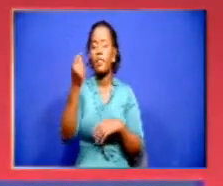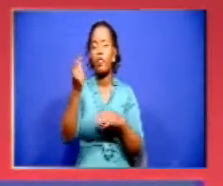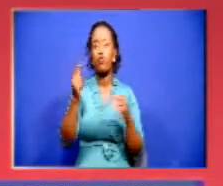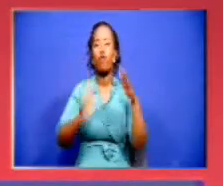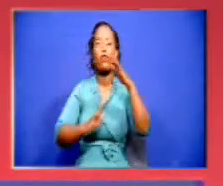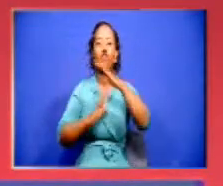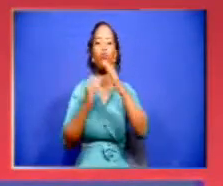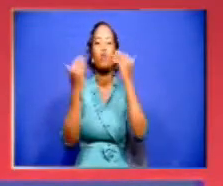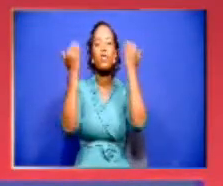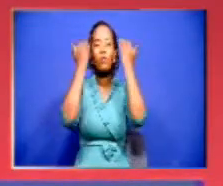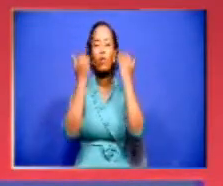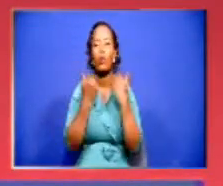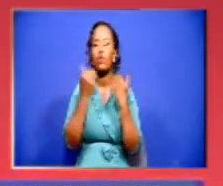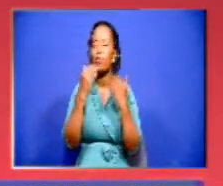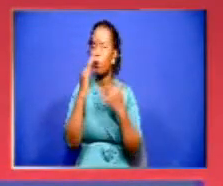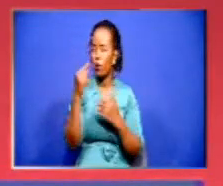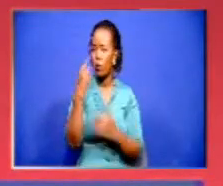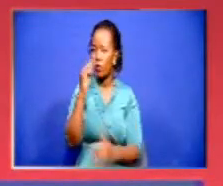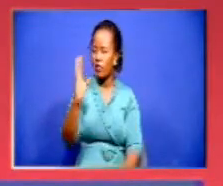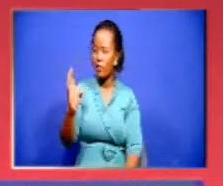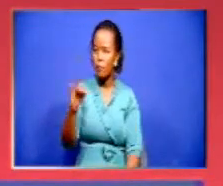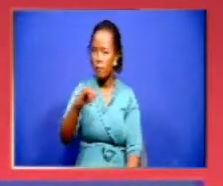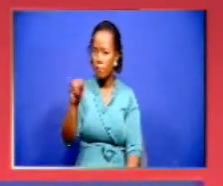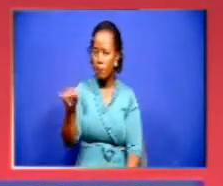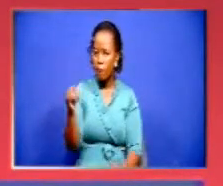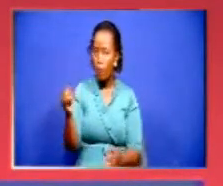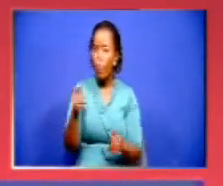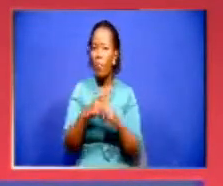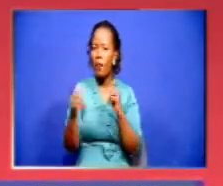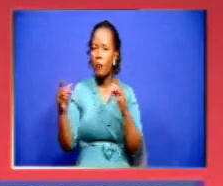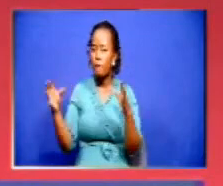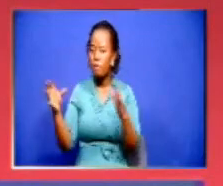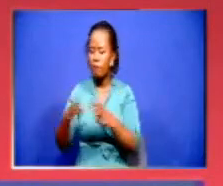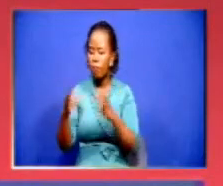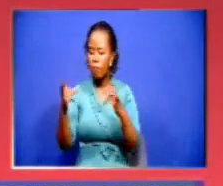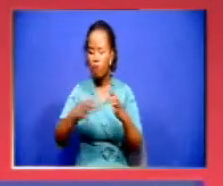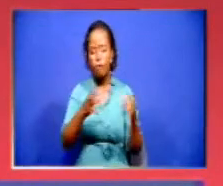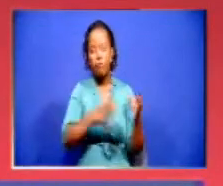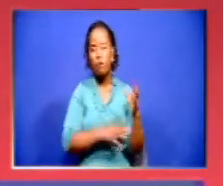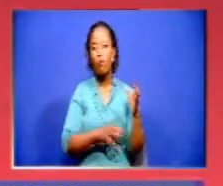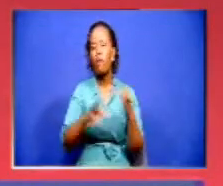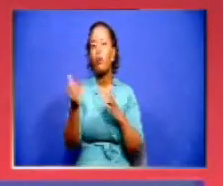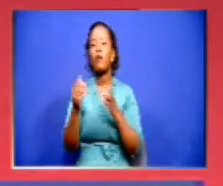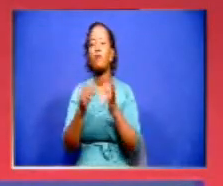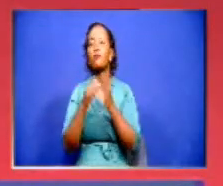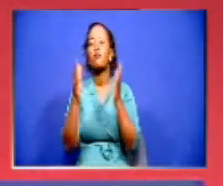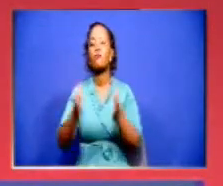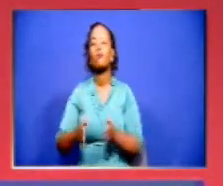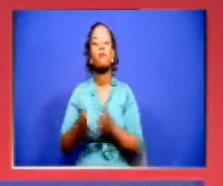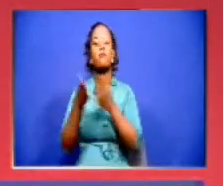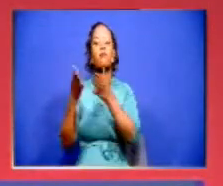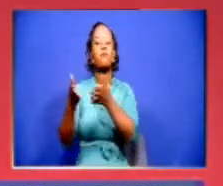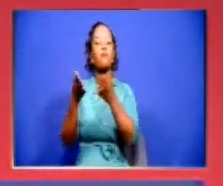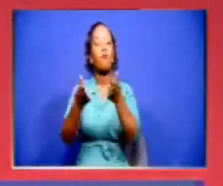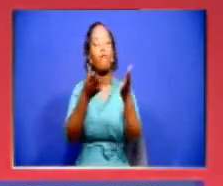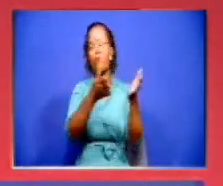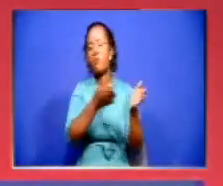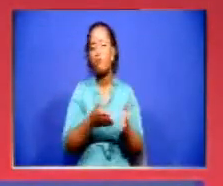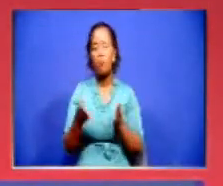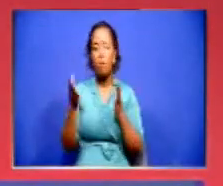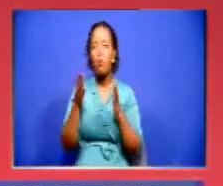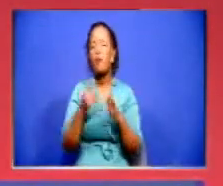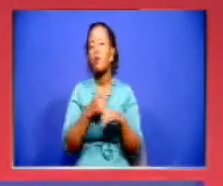Court. But also in all the groups, there emerges other leaders who are not there because, by virtue of their positions,